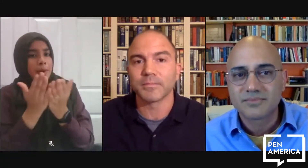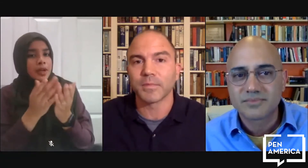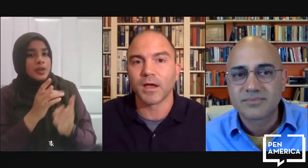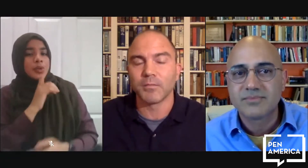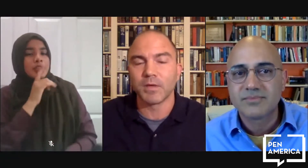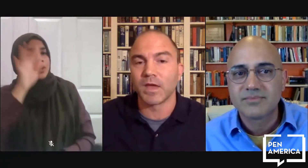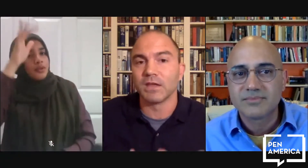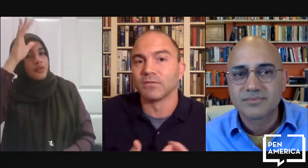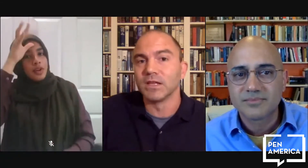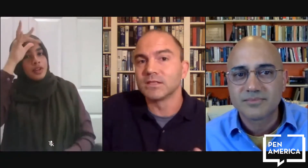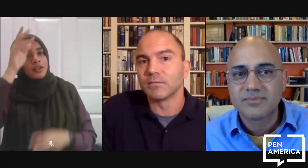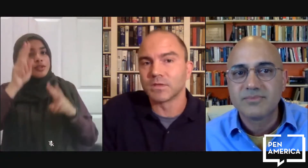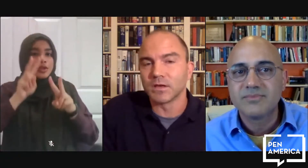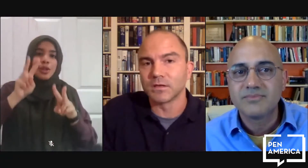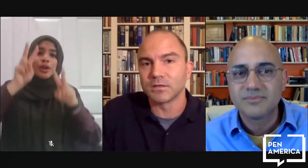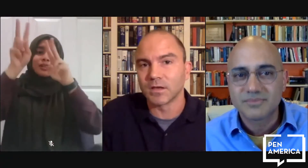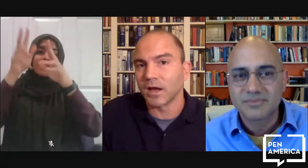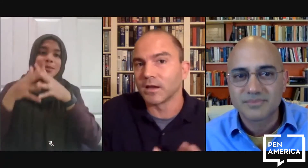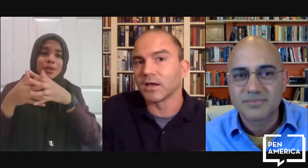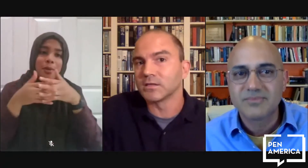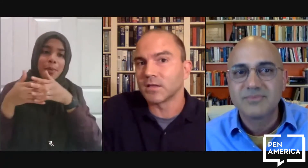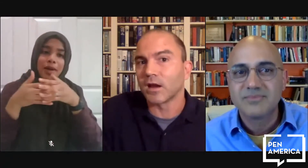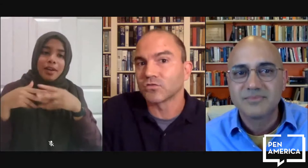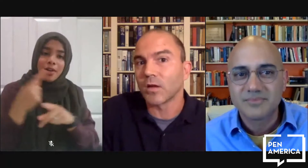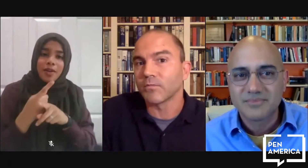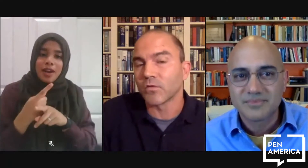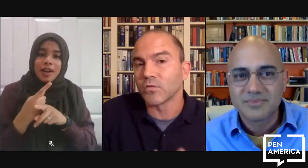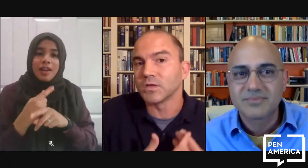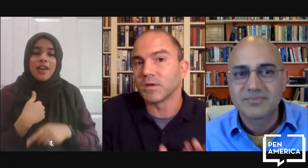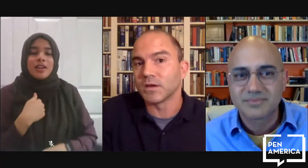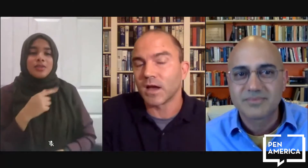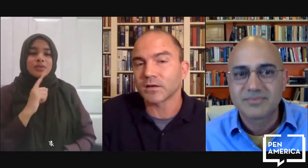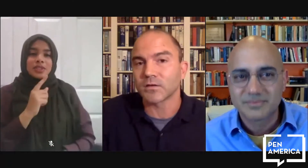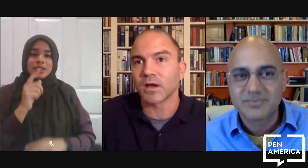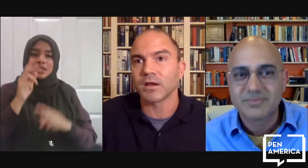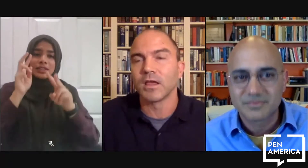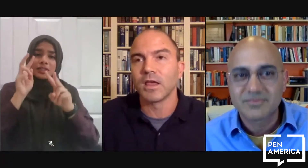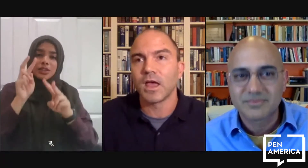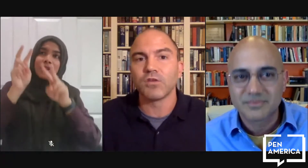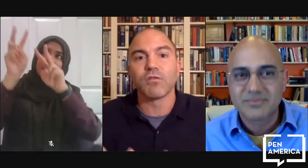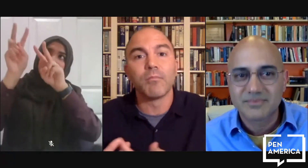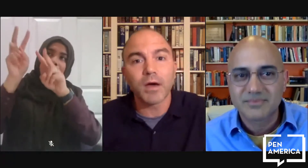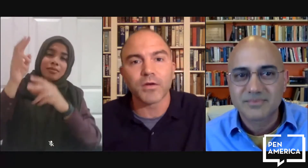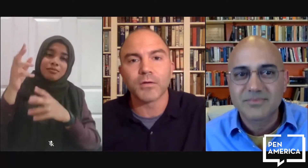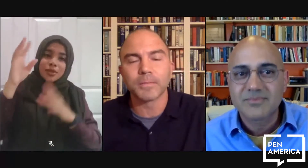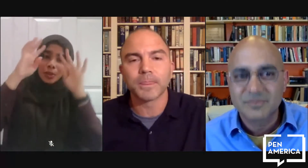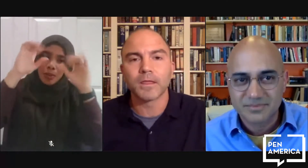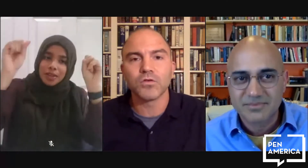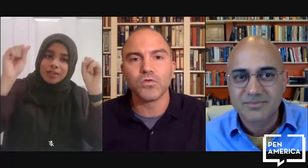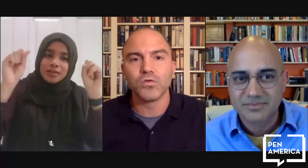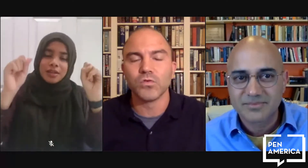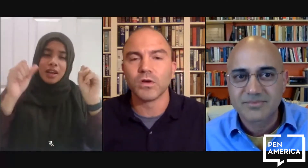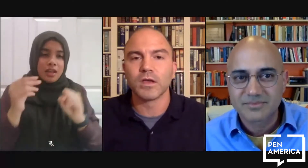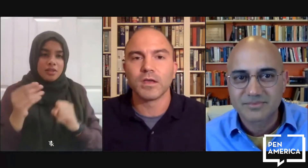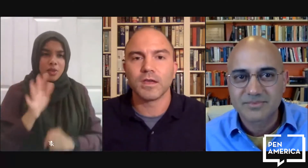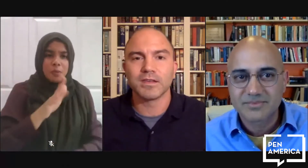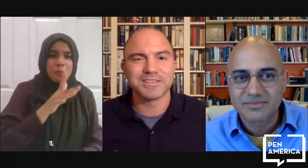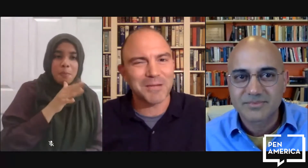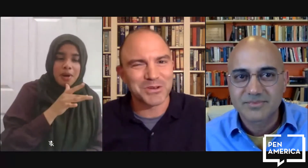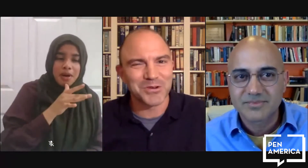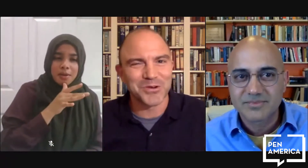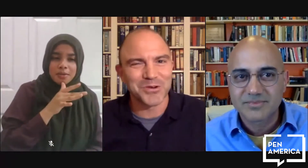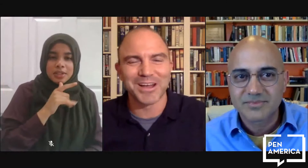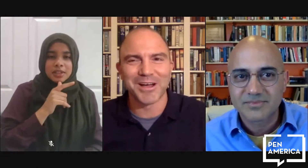America. And that even leads him to idolize Donald Trump, for whom he's been a doctor, right? And you have a mother who